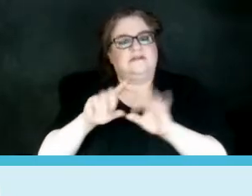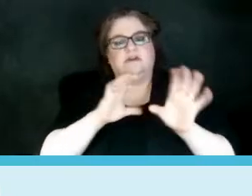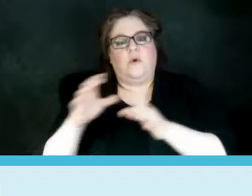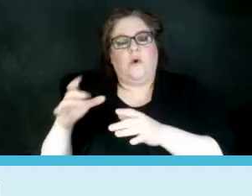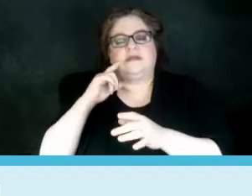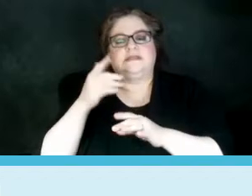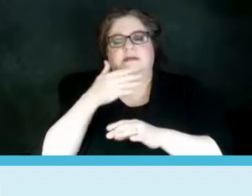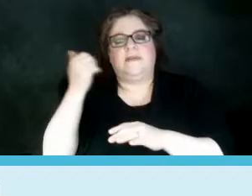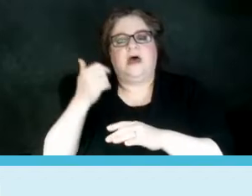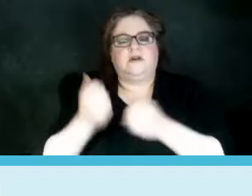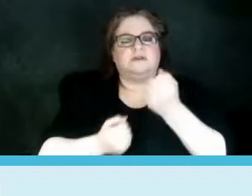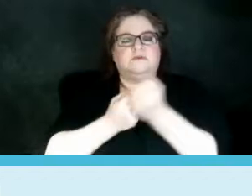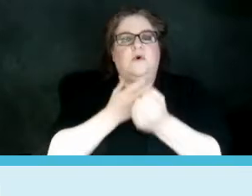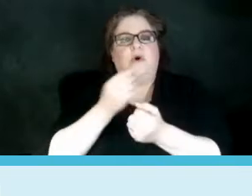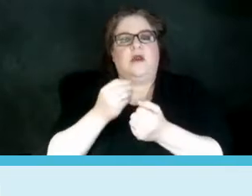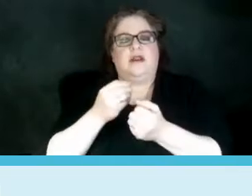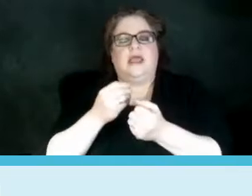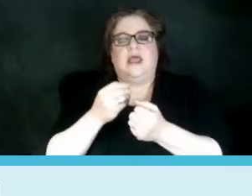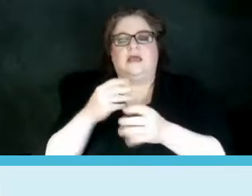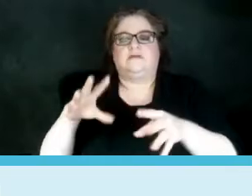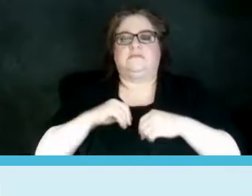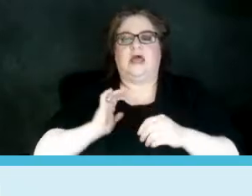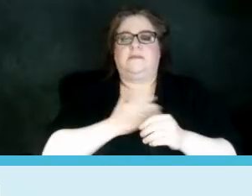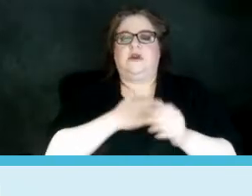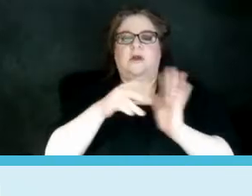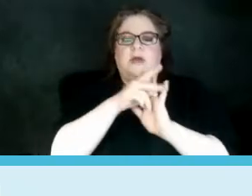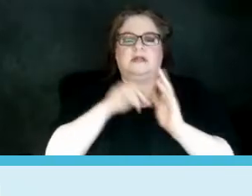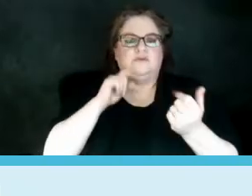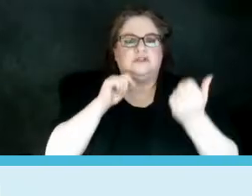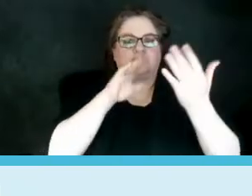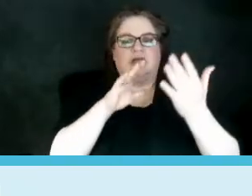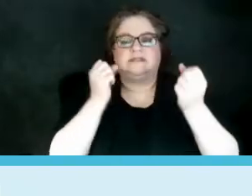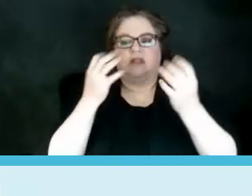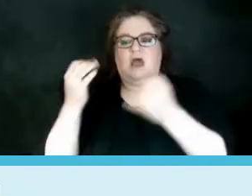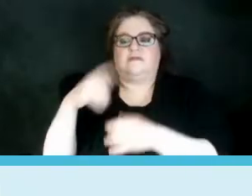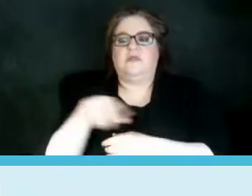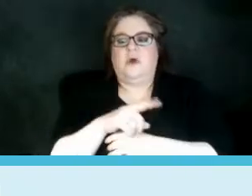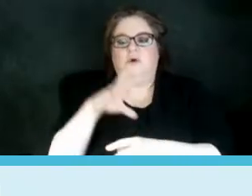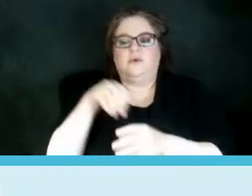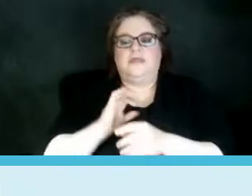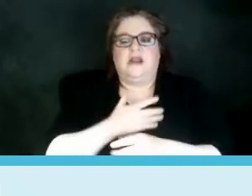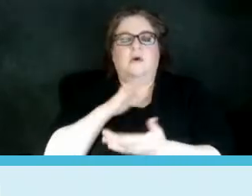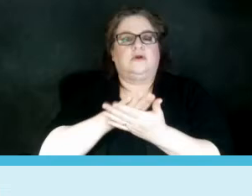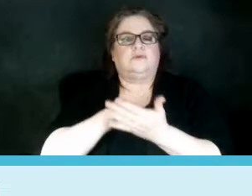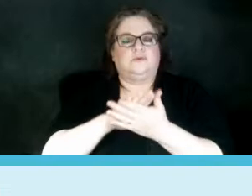of better support and adapt our policies to address a lot of those within our school